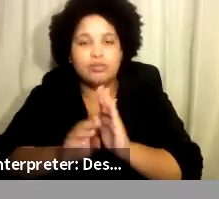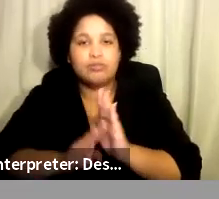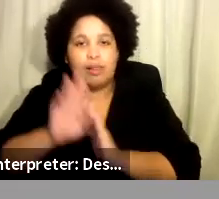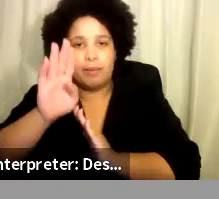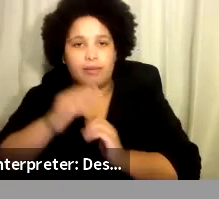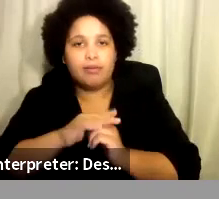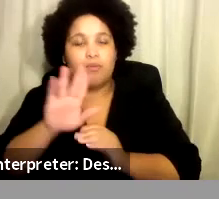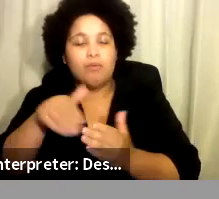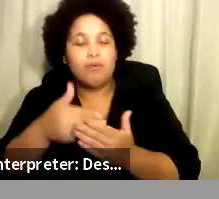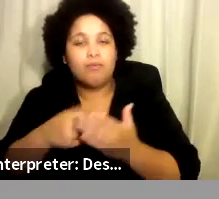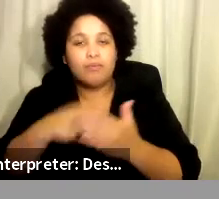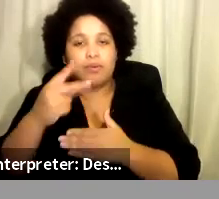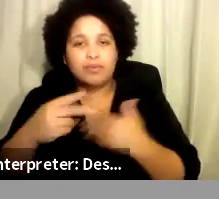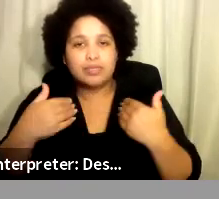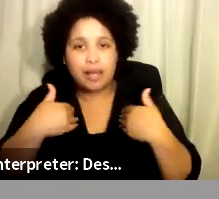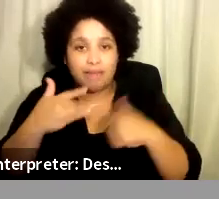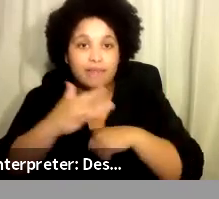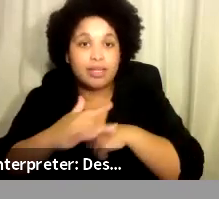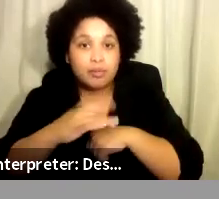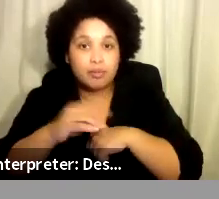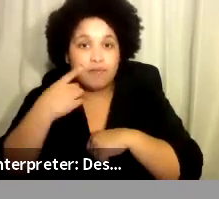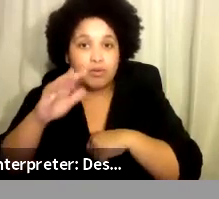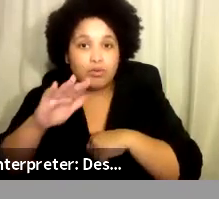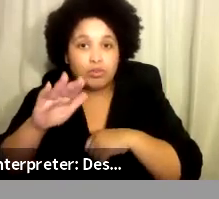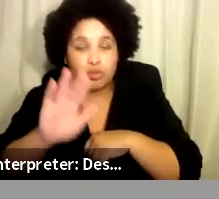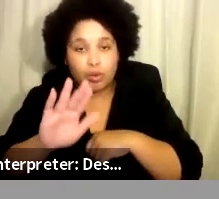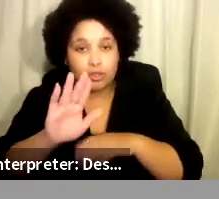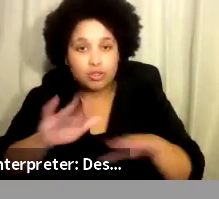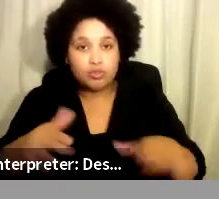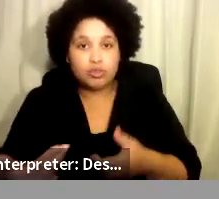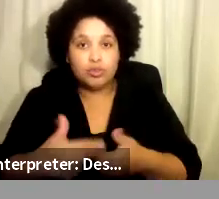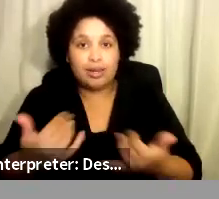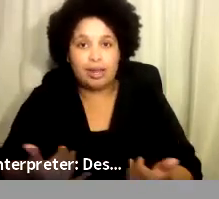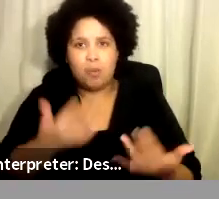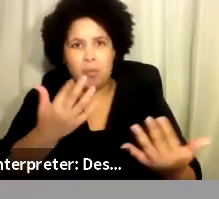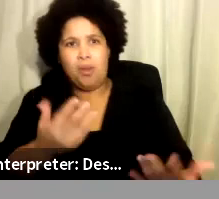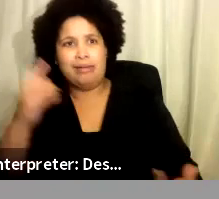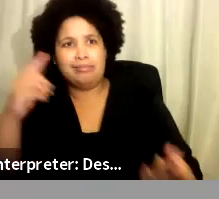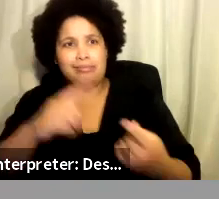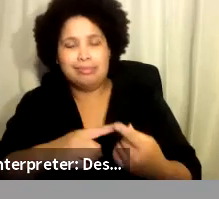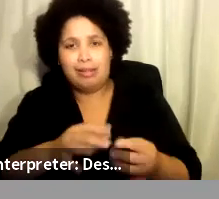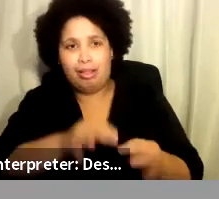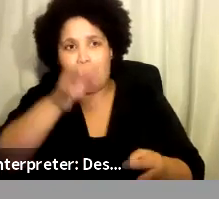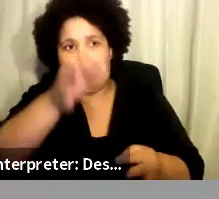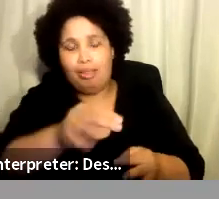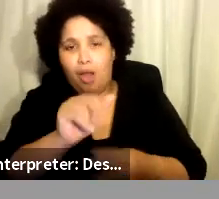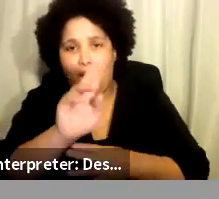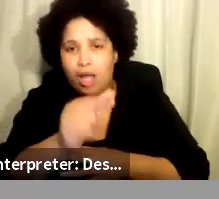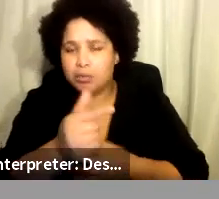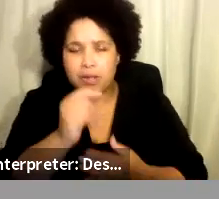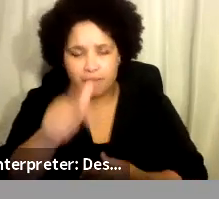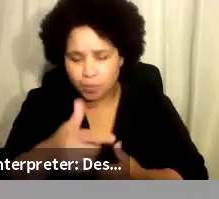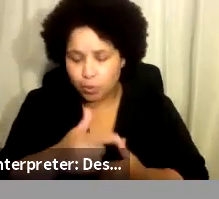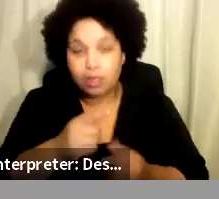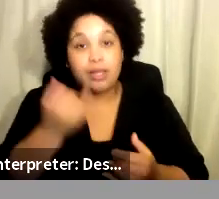all of our programs have room for you to join now instead of waiting until August. But if you are choosing to wait until